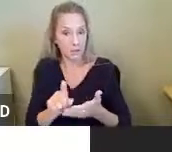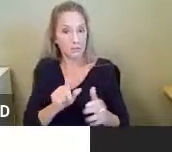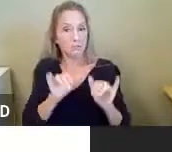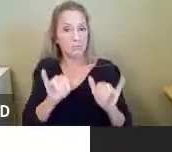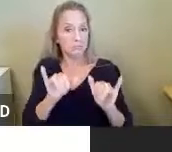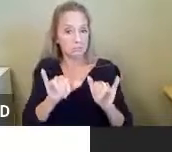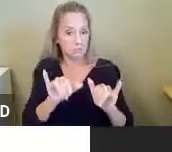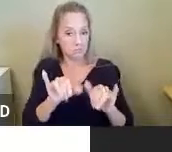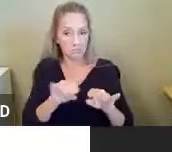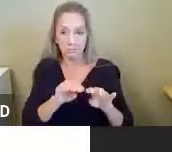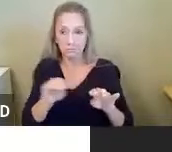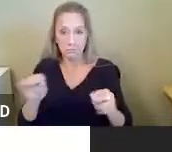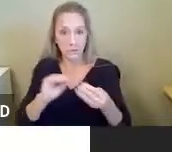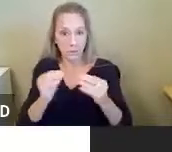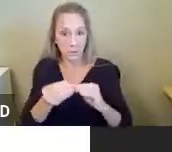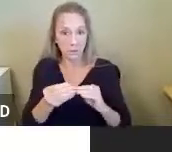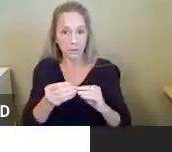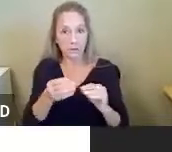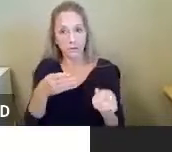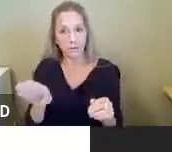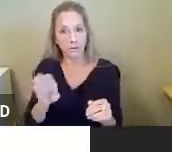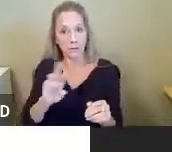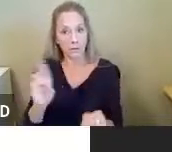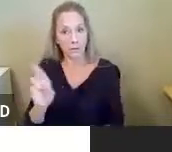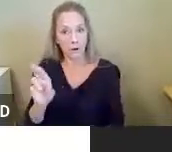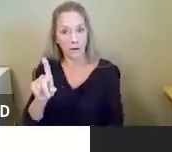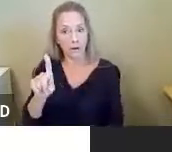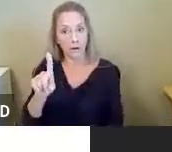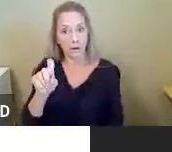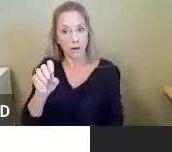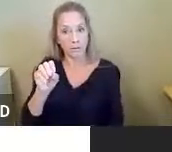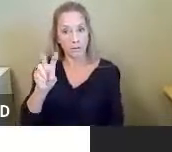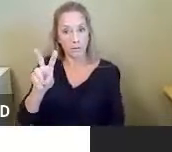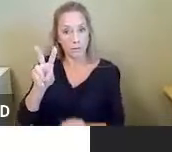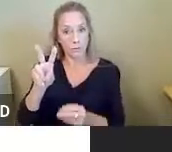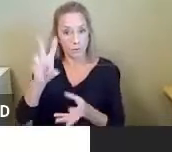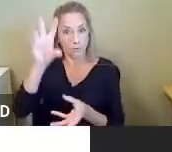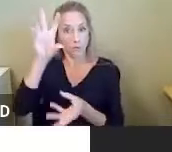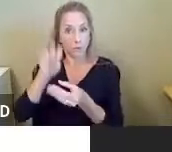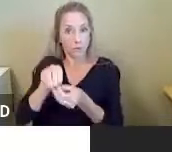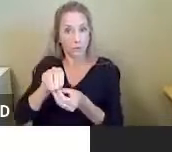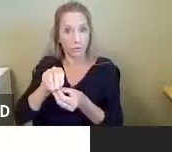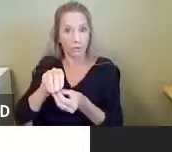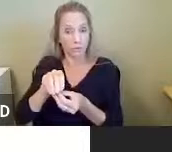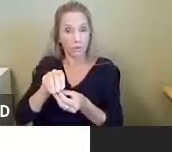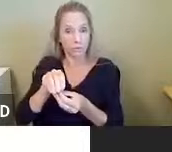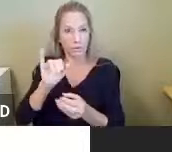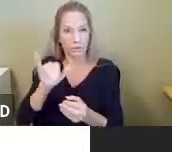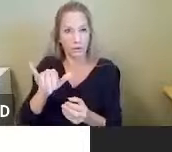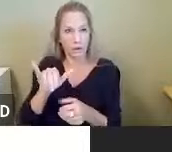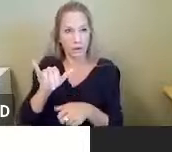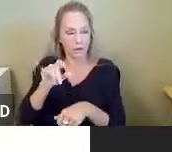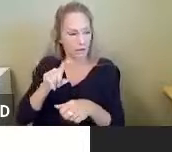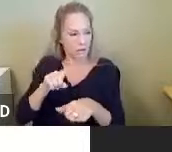on the right-hand side, 102 total with, and that actually doesn't complete, that was through